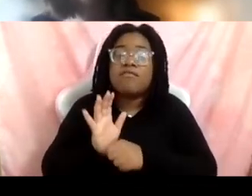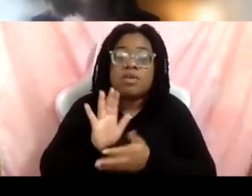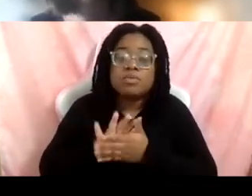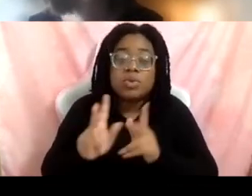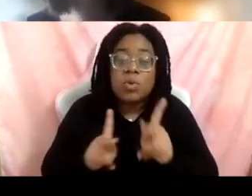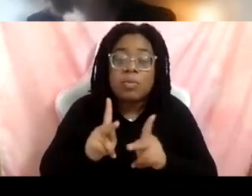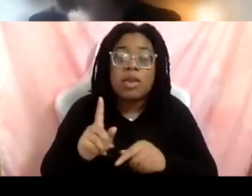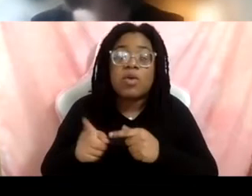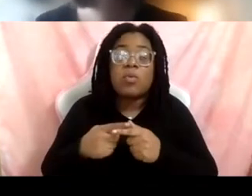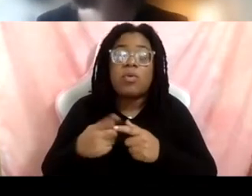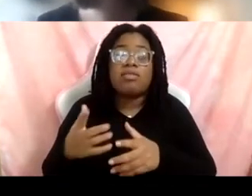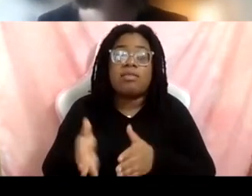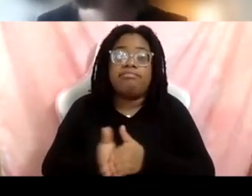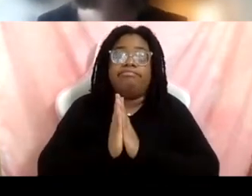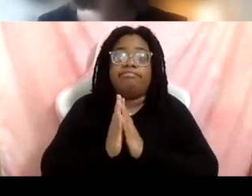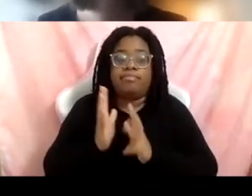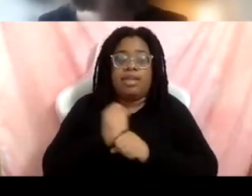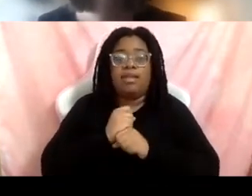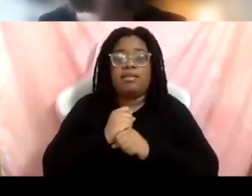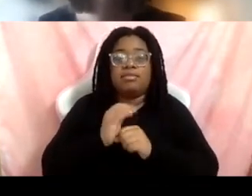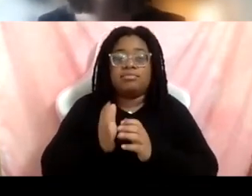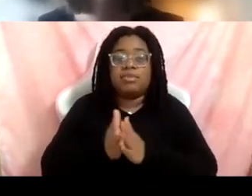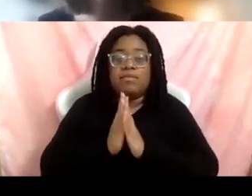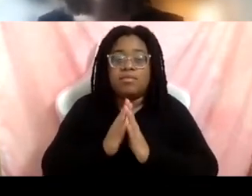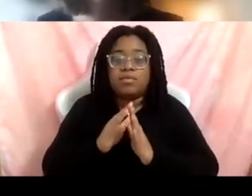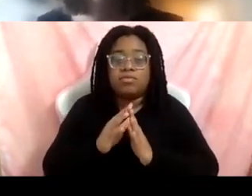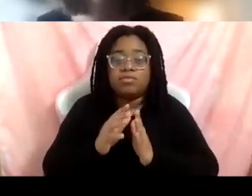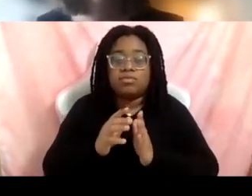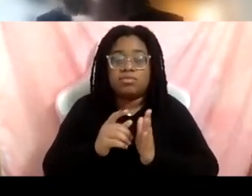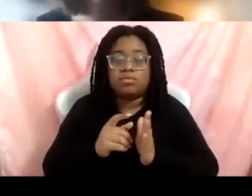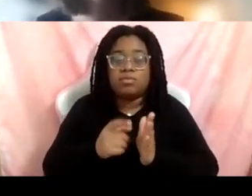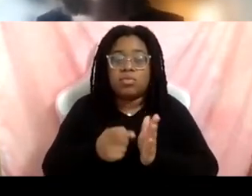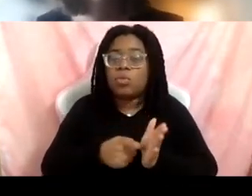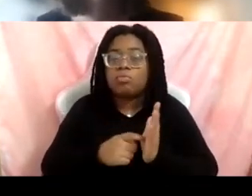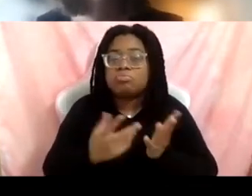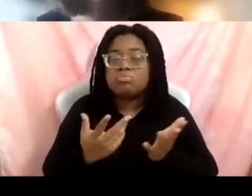receive accommodation requests, how best practices for kind of handling those?